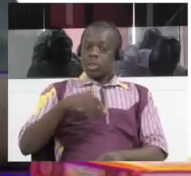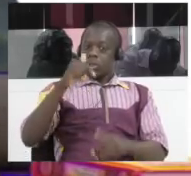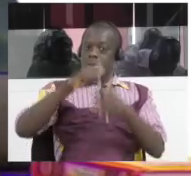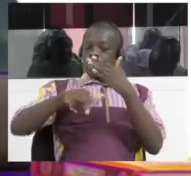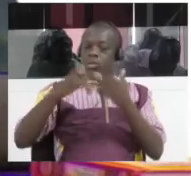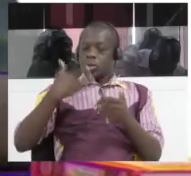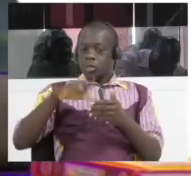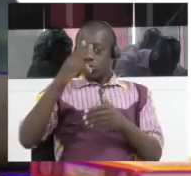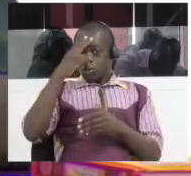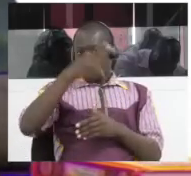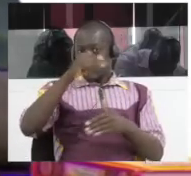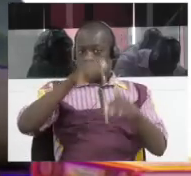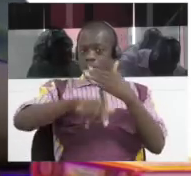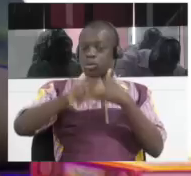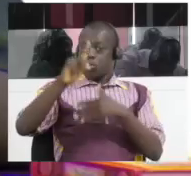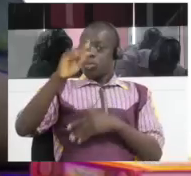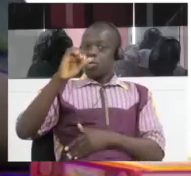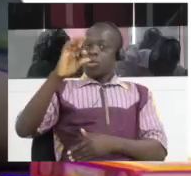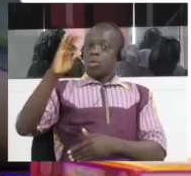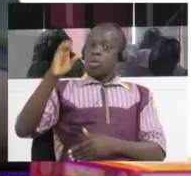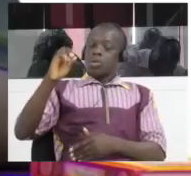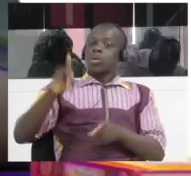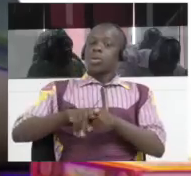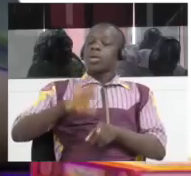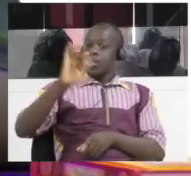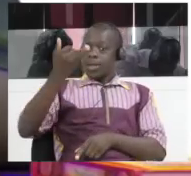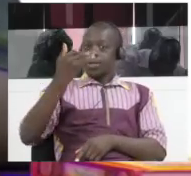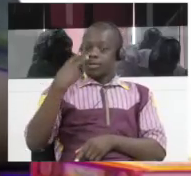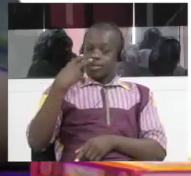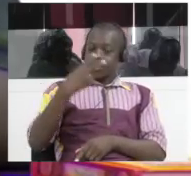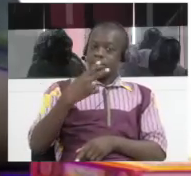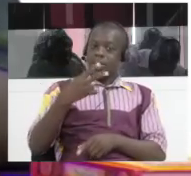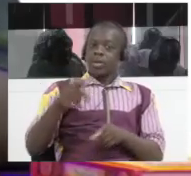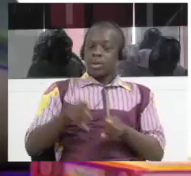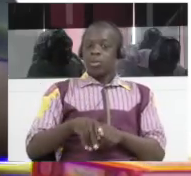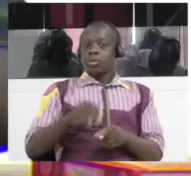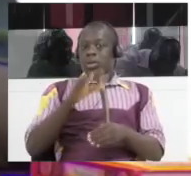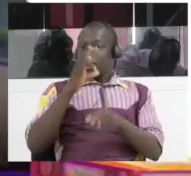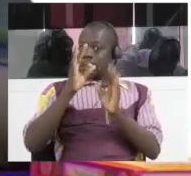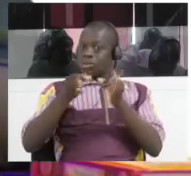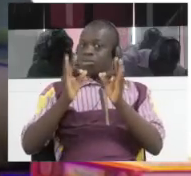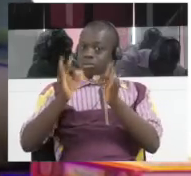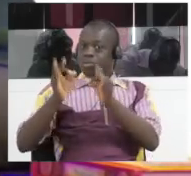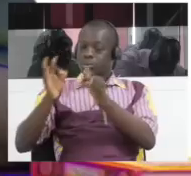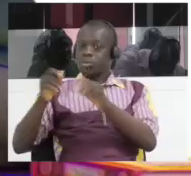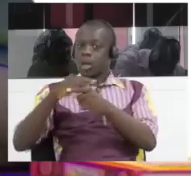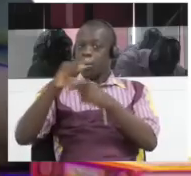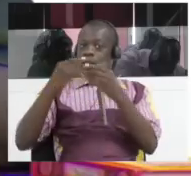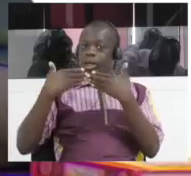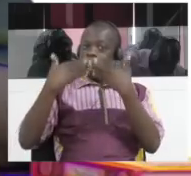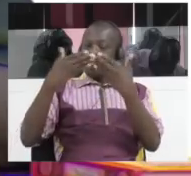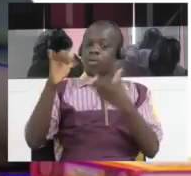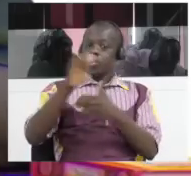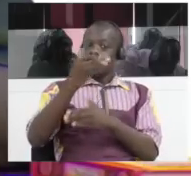their residence at Koto? Yes, we did. When we reported, they briefed us